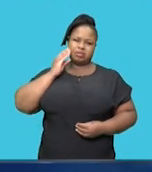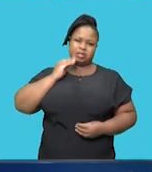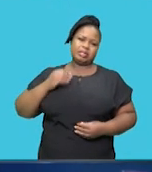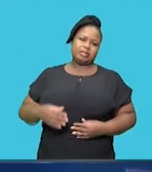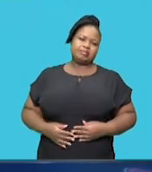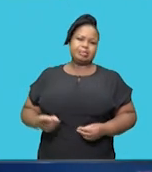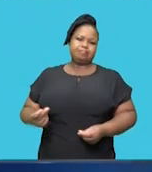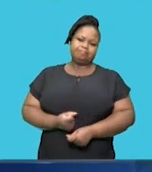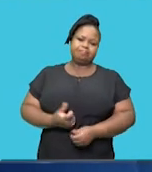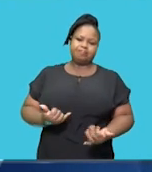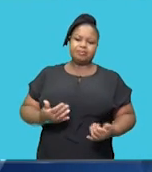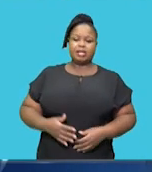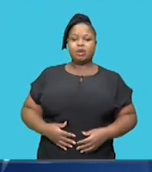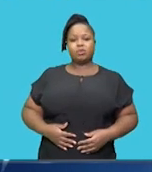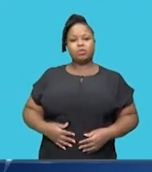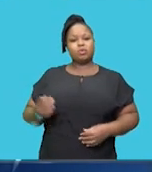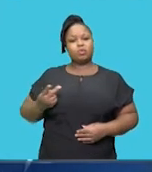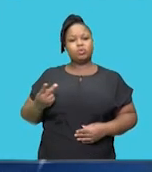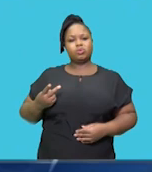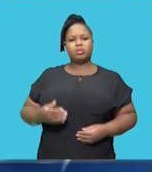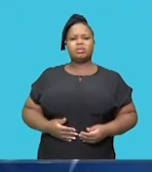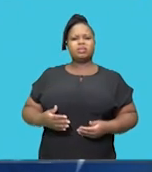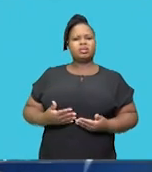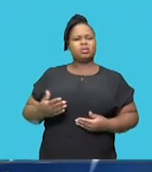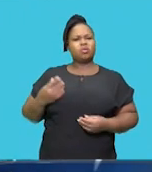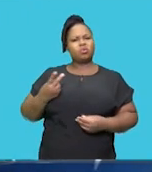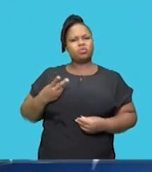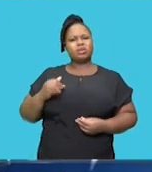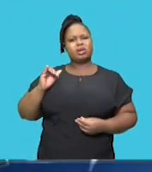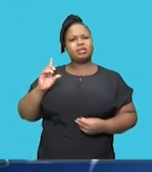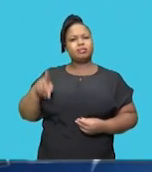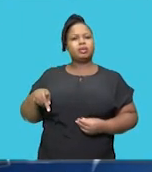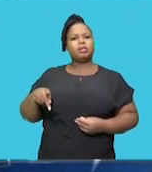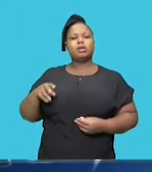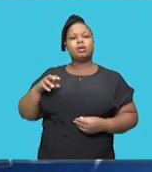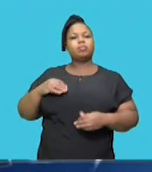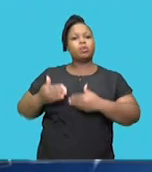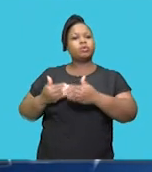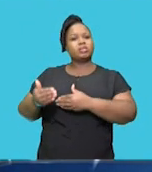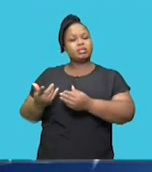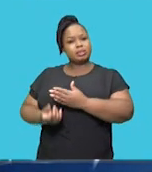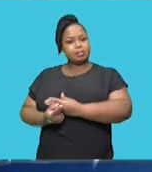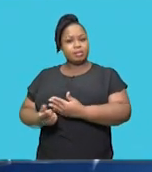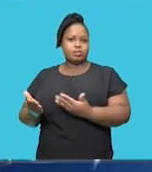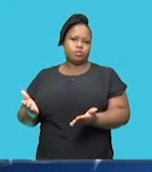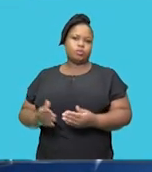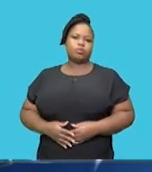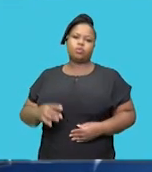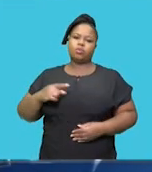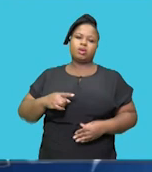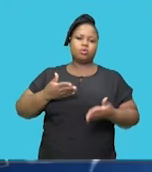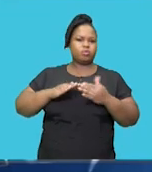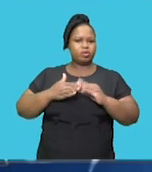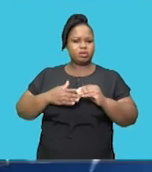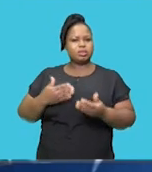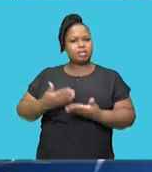is unfortunate that at this point there are IDP processes that are ongoing, which is how communities get to